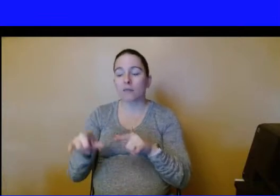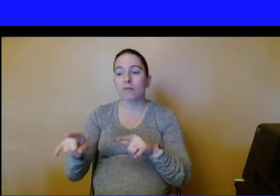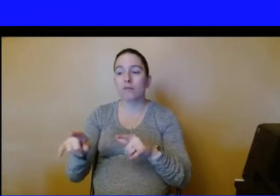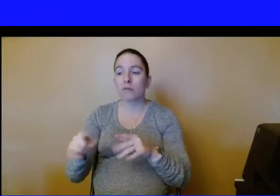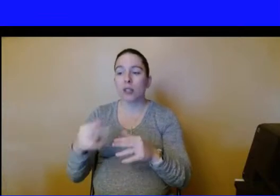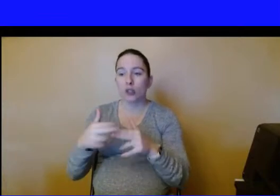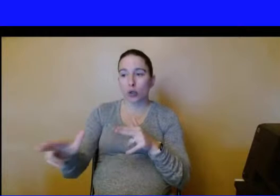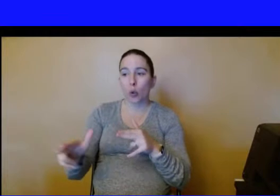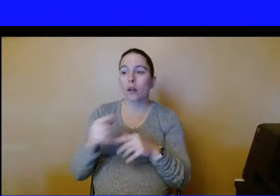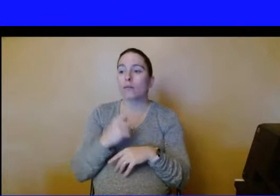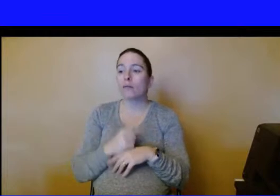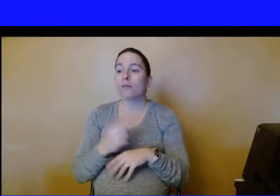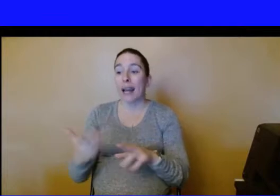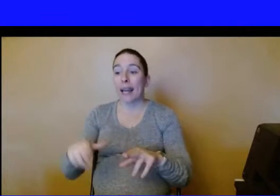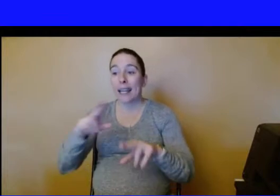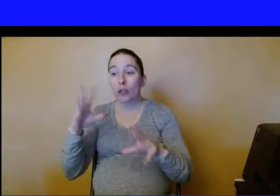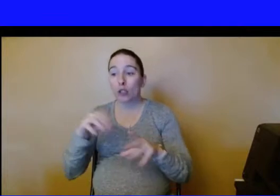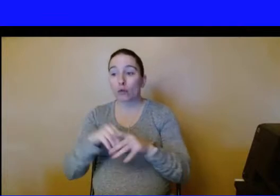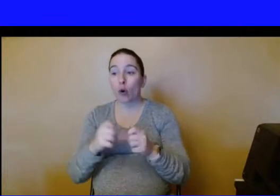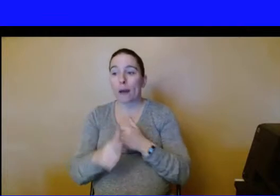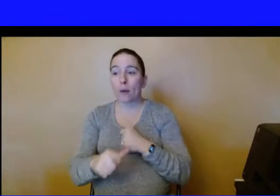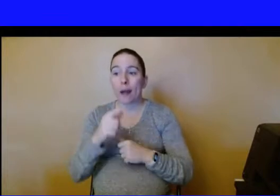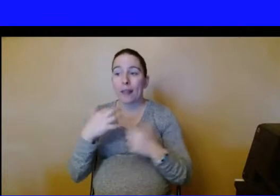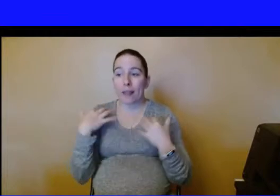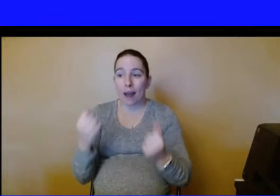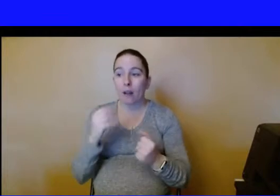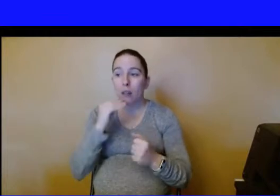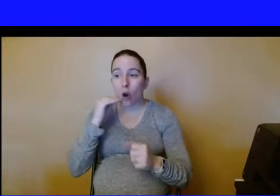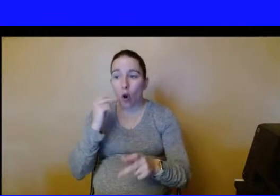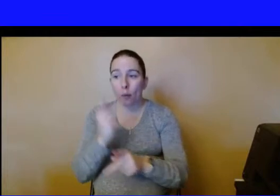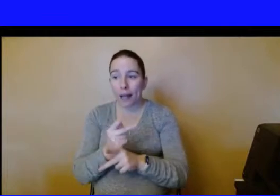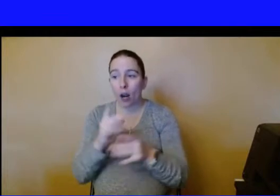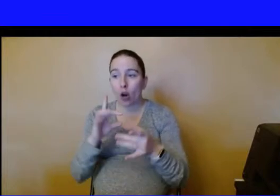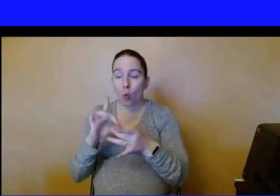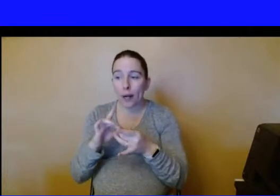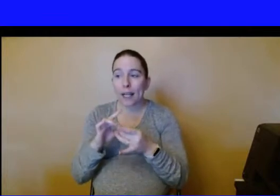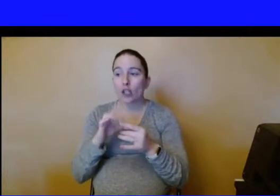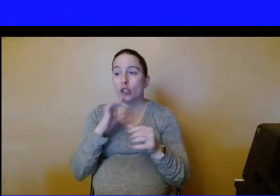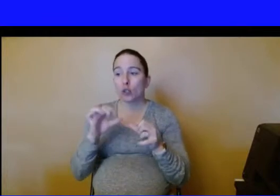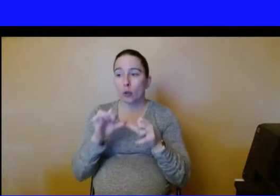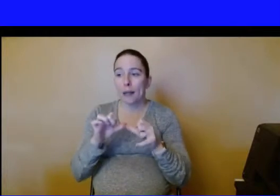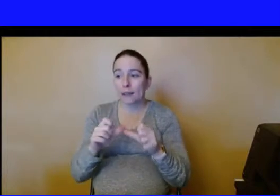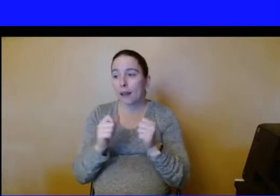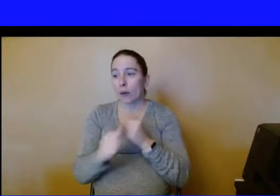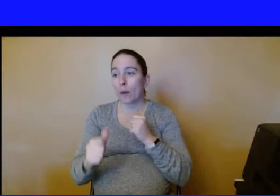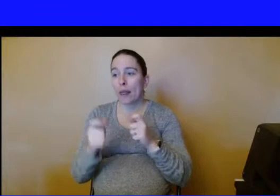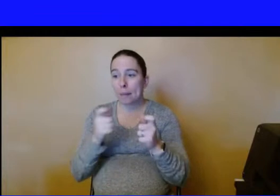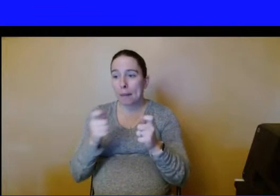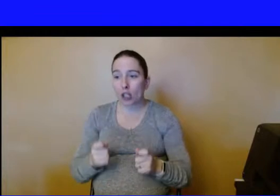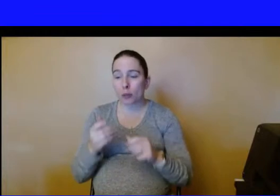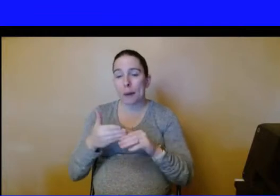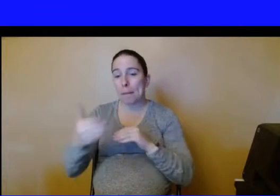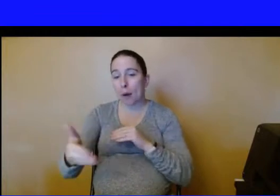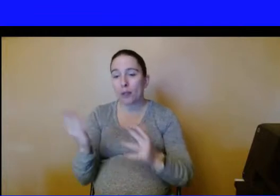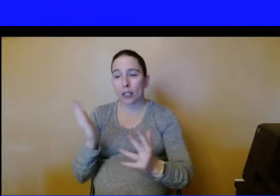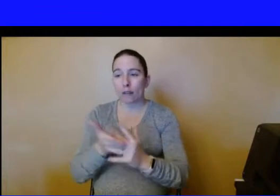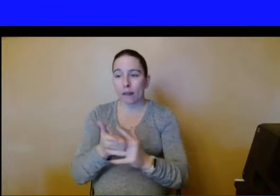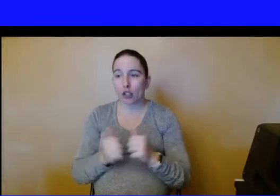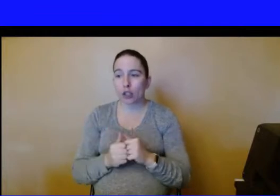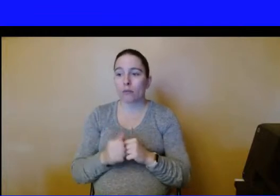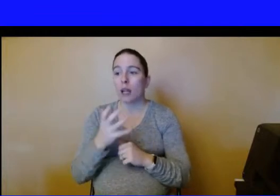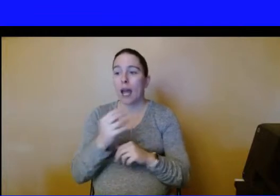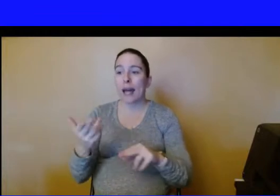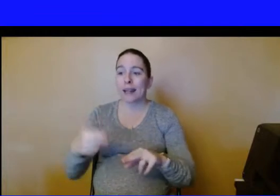the system be and it hereby is authorized to, do I read this? No, never mind. Is